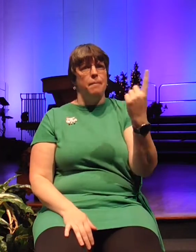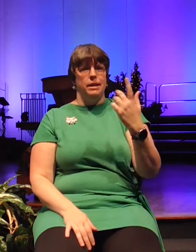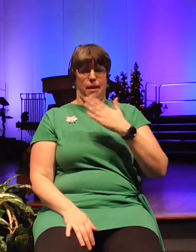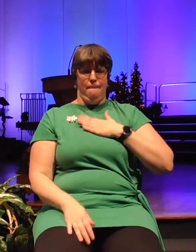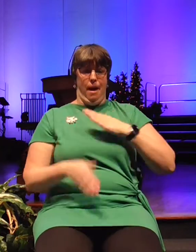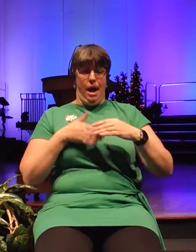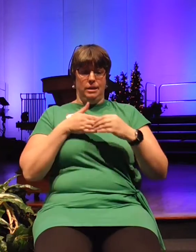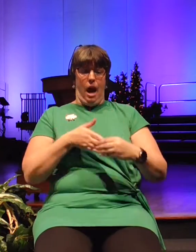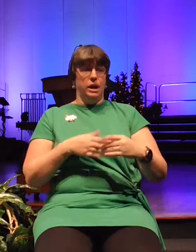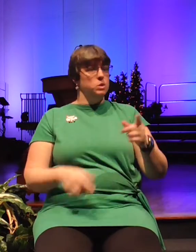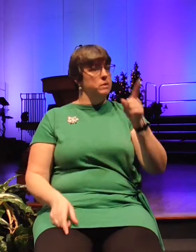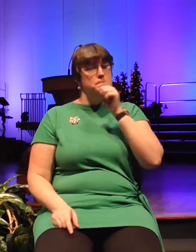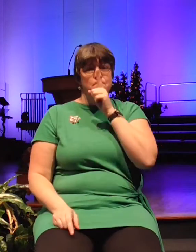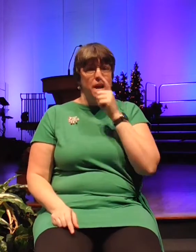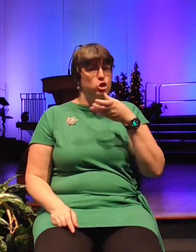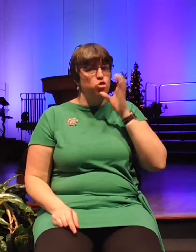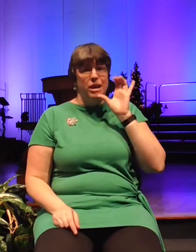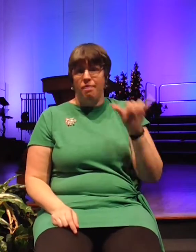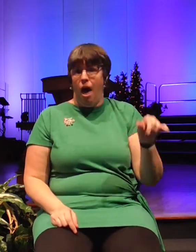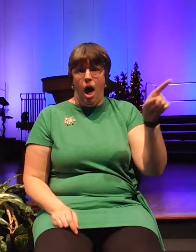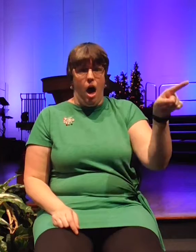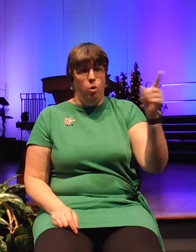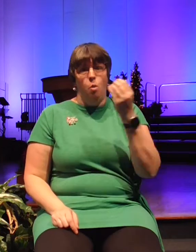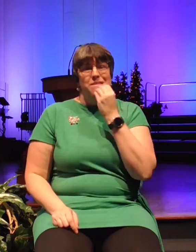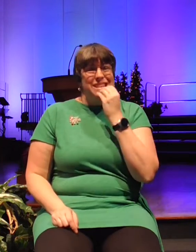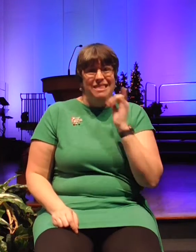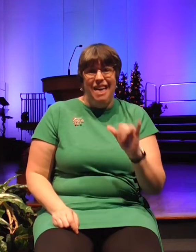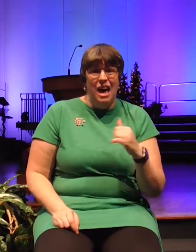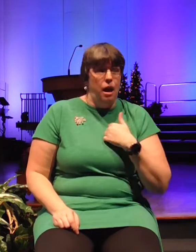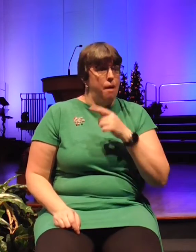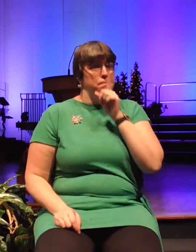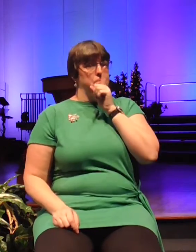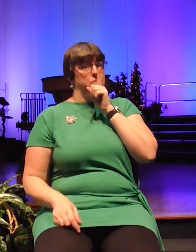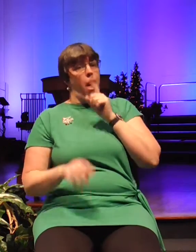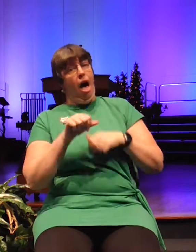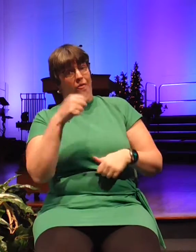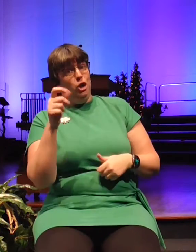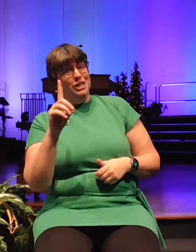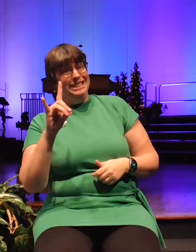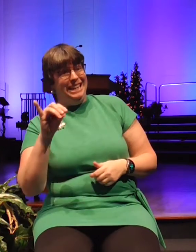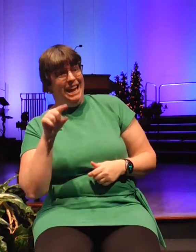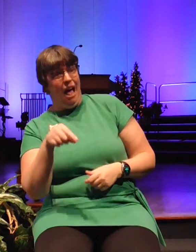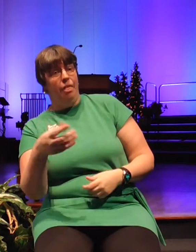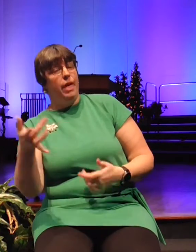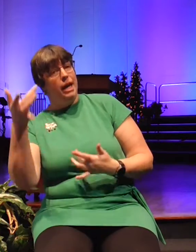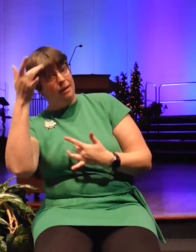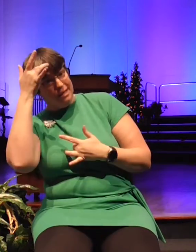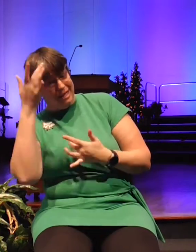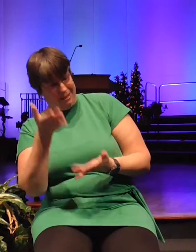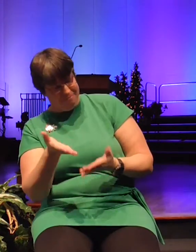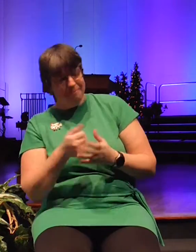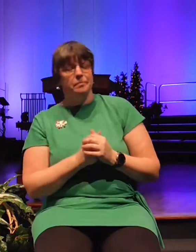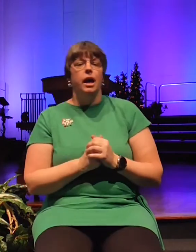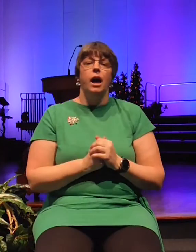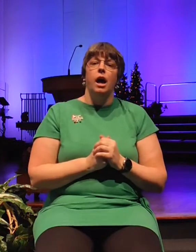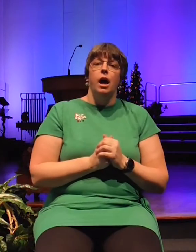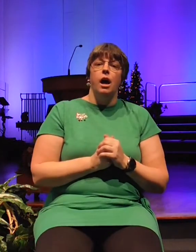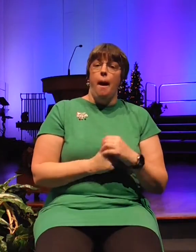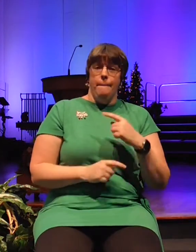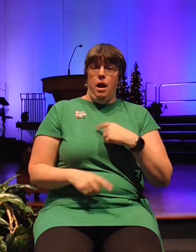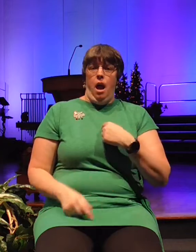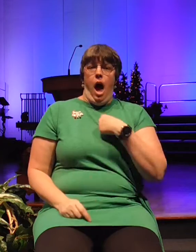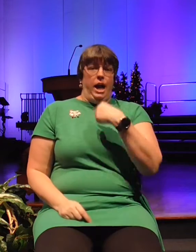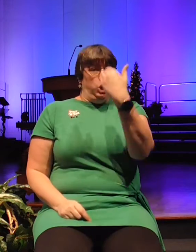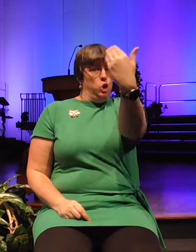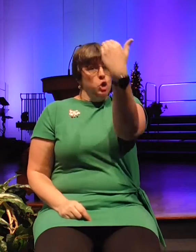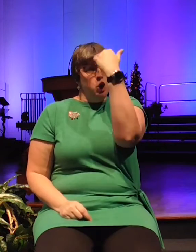was, don't drink that drink or eat that food, and I didn't, and others did and maybe didn't fare so well from it.